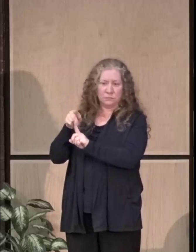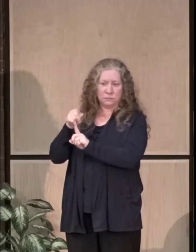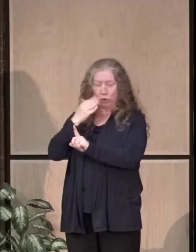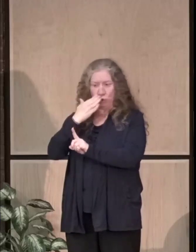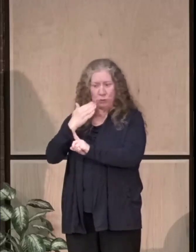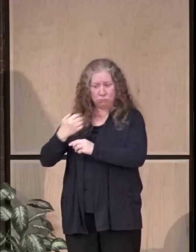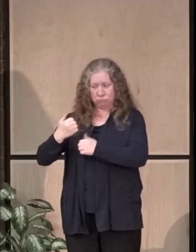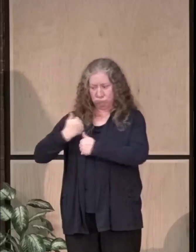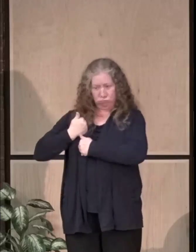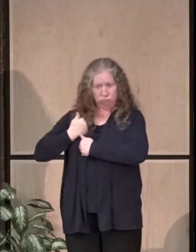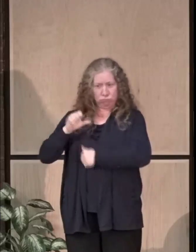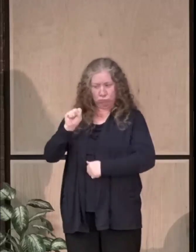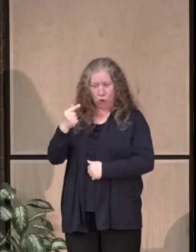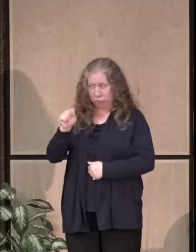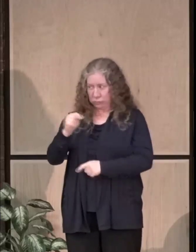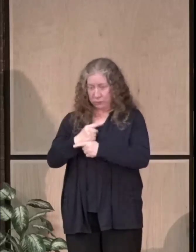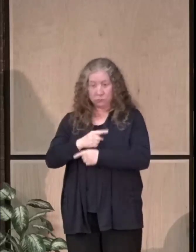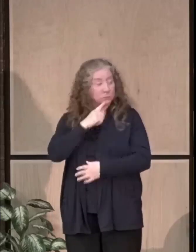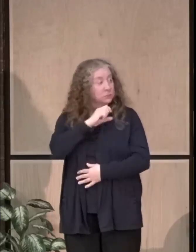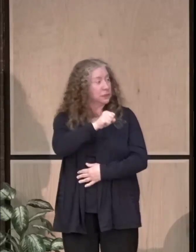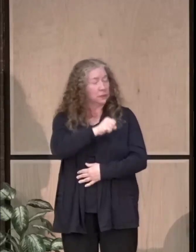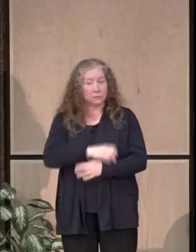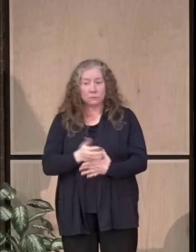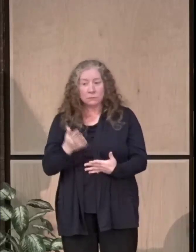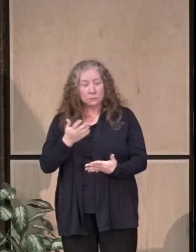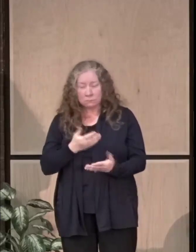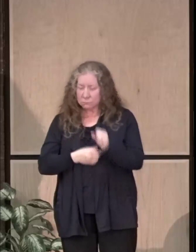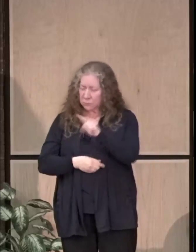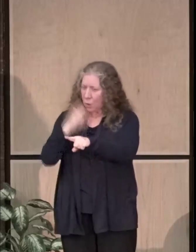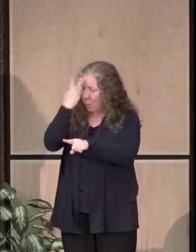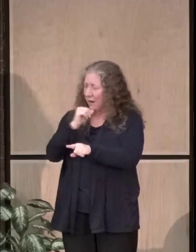right? Yes. Why didn't you have him